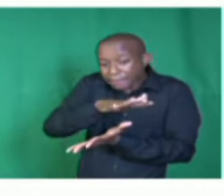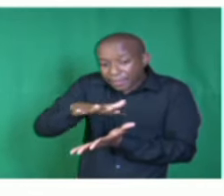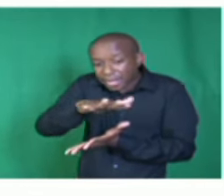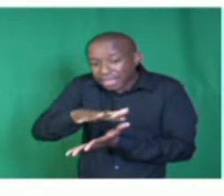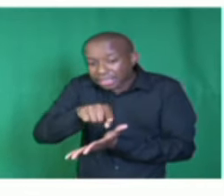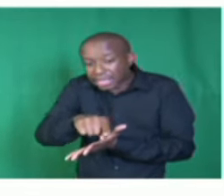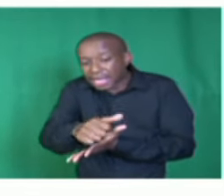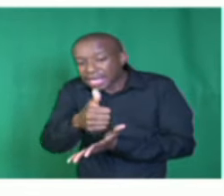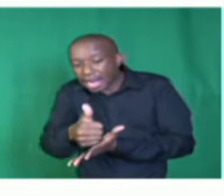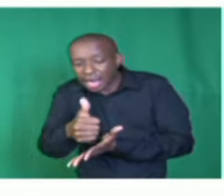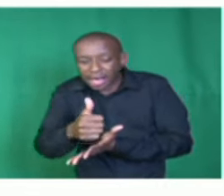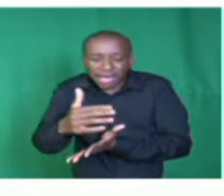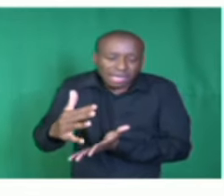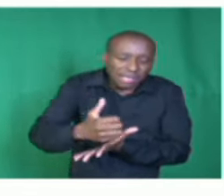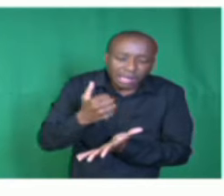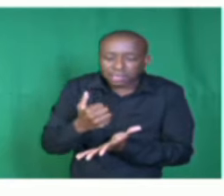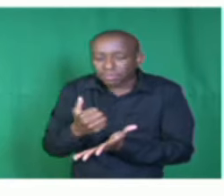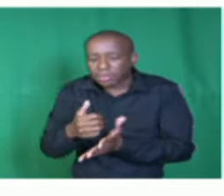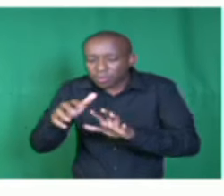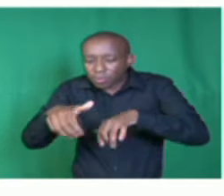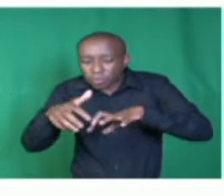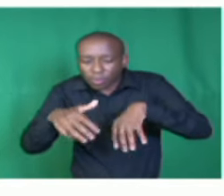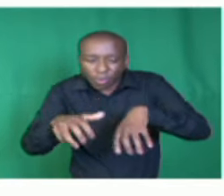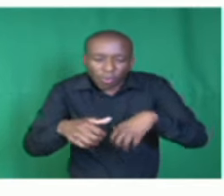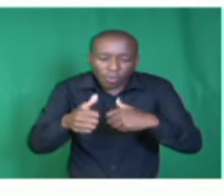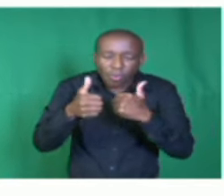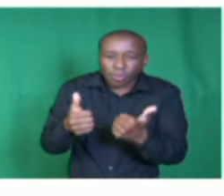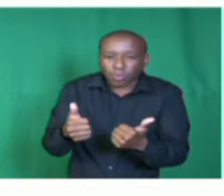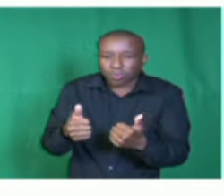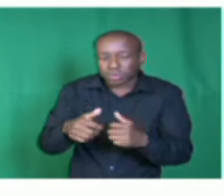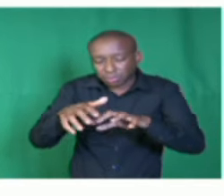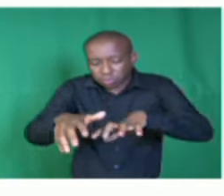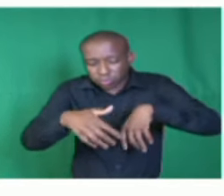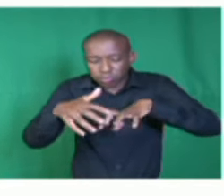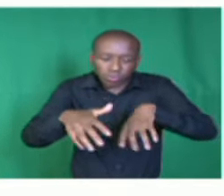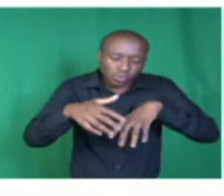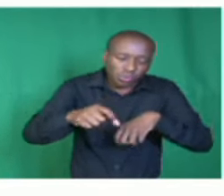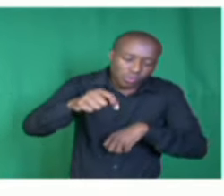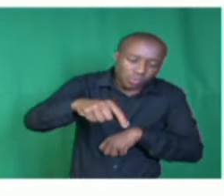soils. They will make produce, the produce that they will make by plowing the